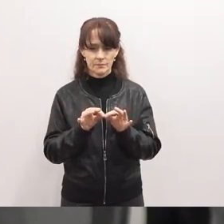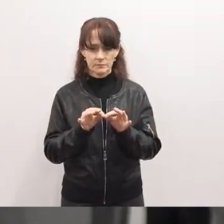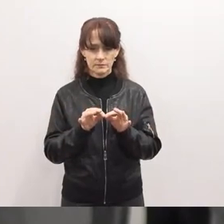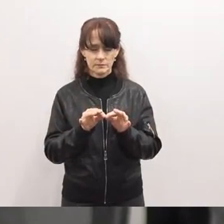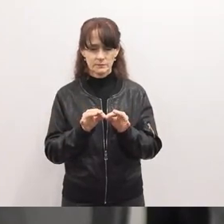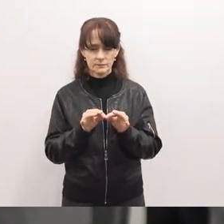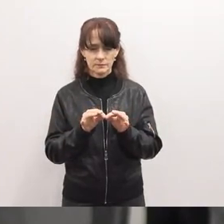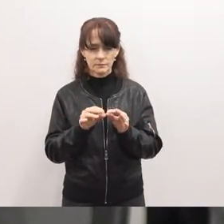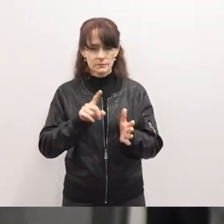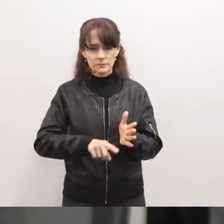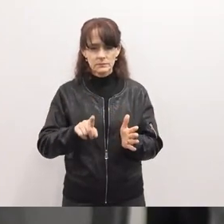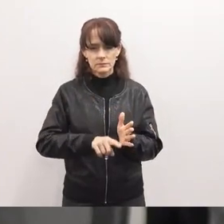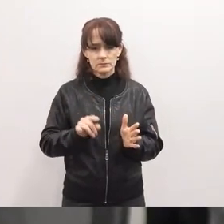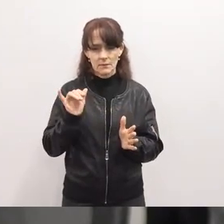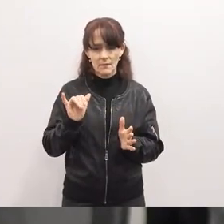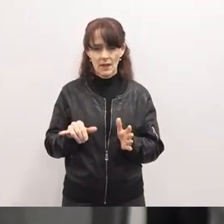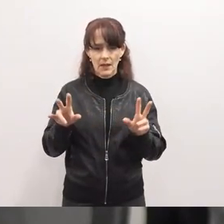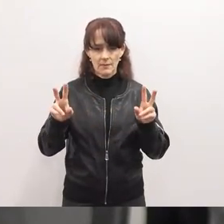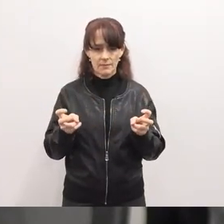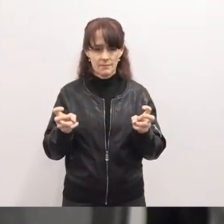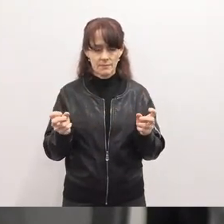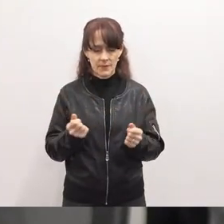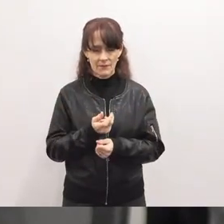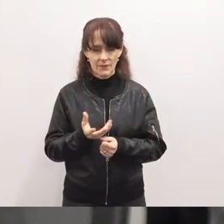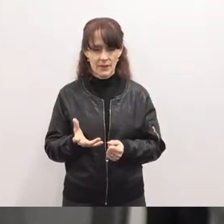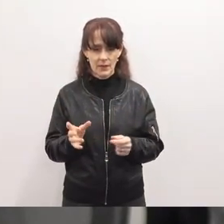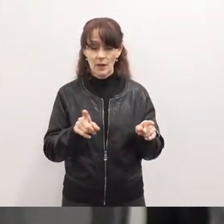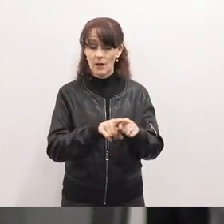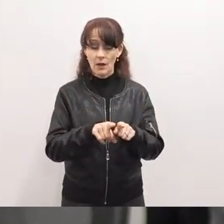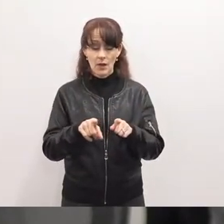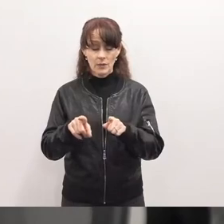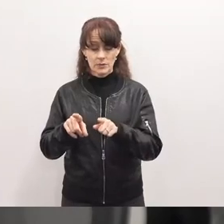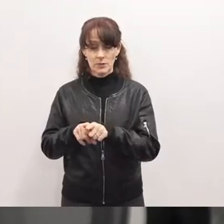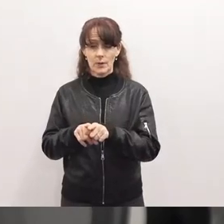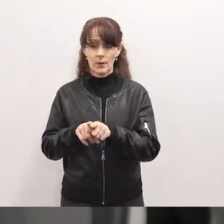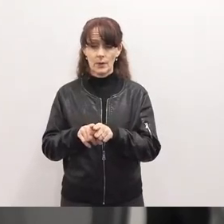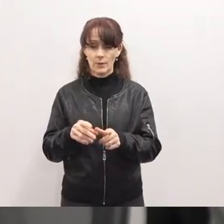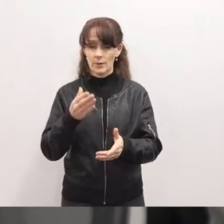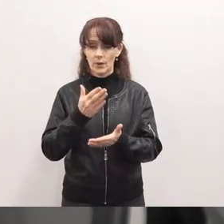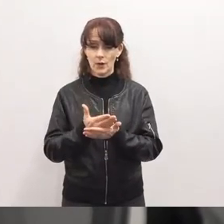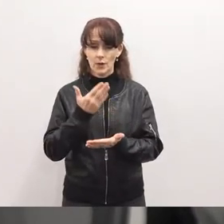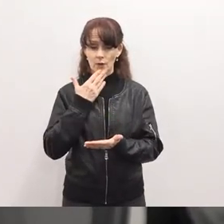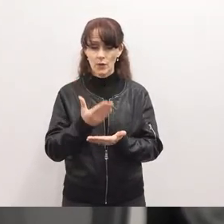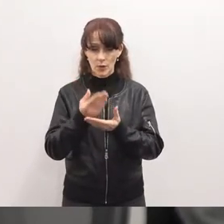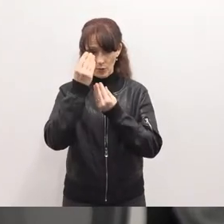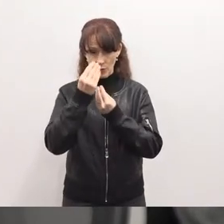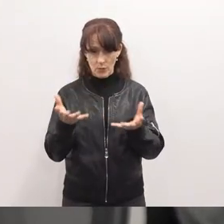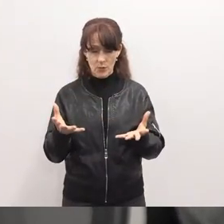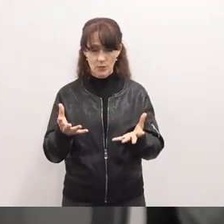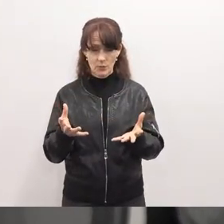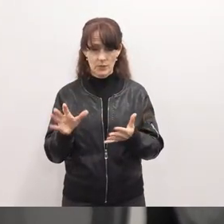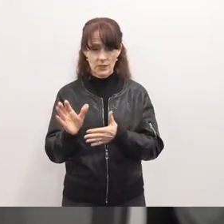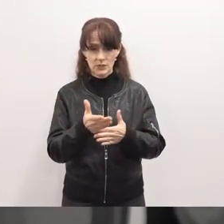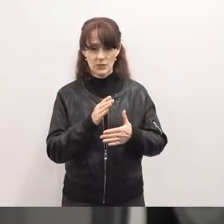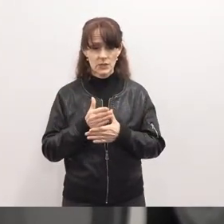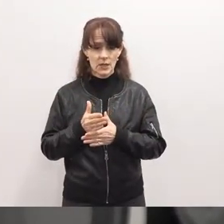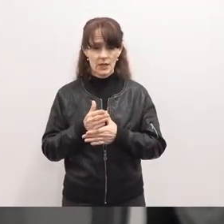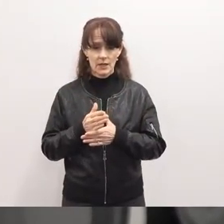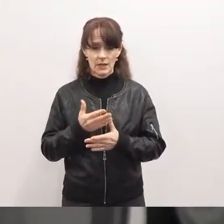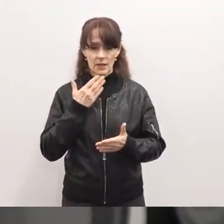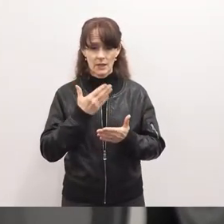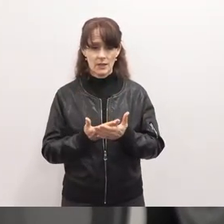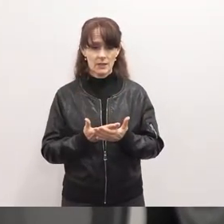really look into that and such and everything. But also the good news that I'd like to share with, which was really